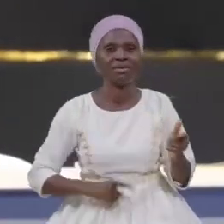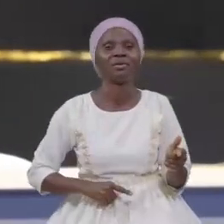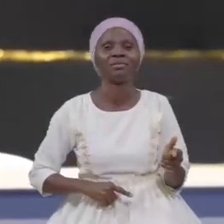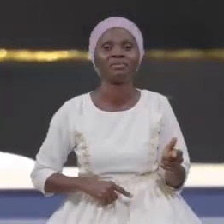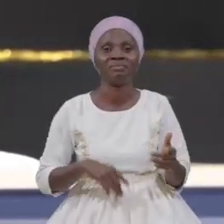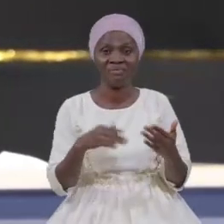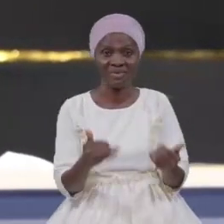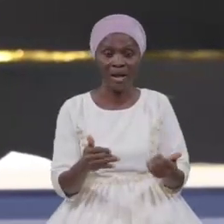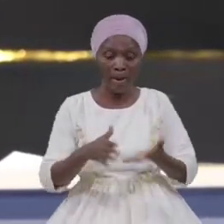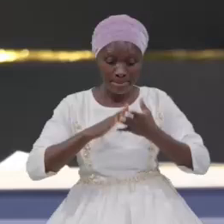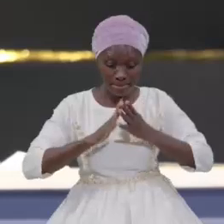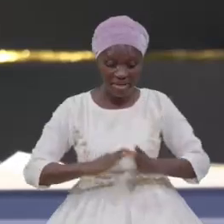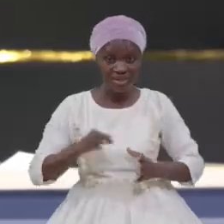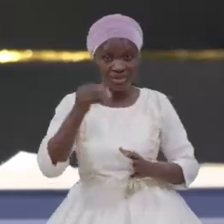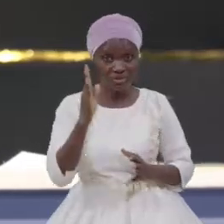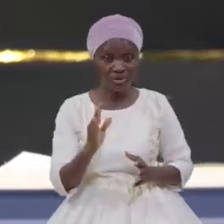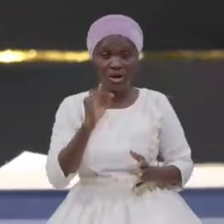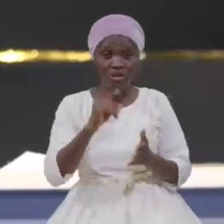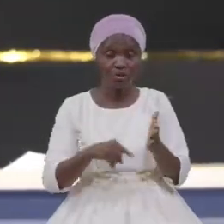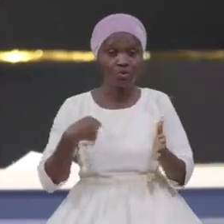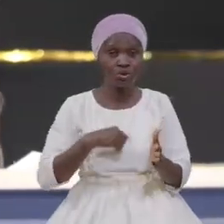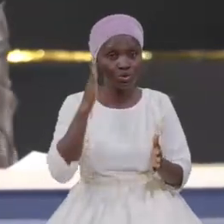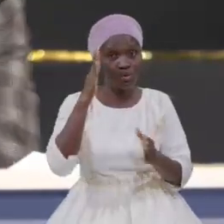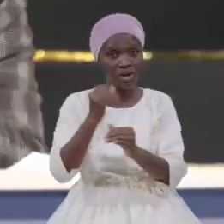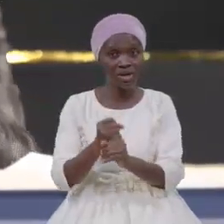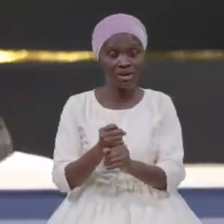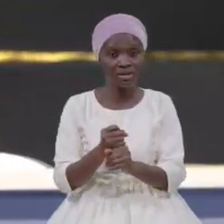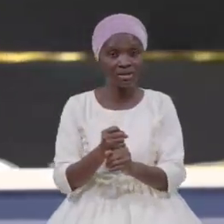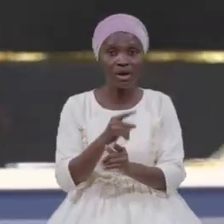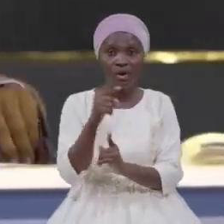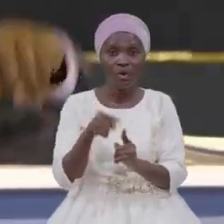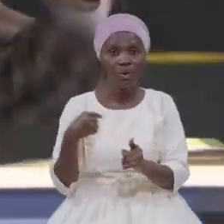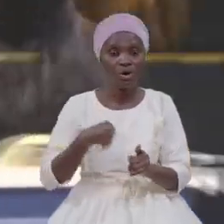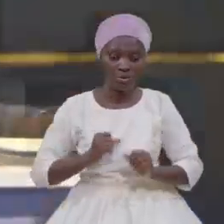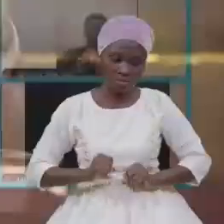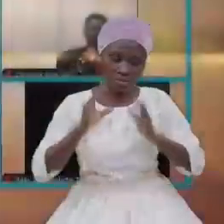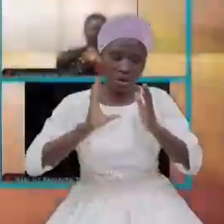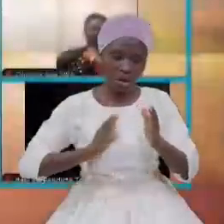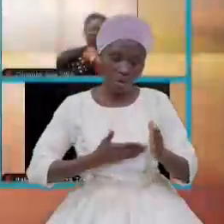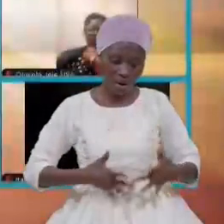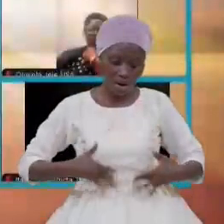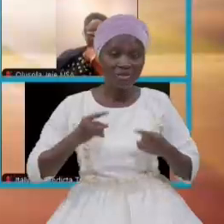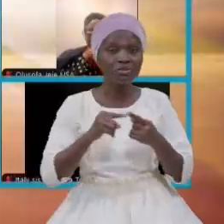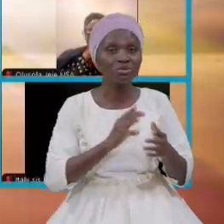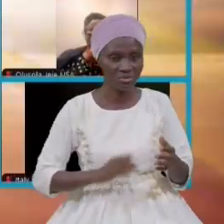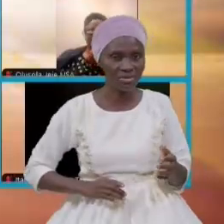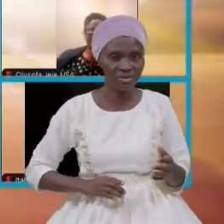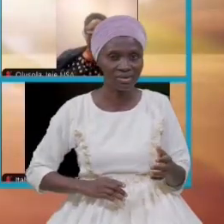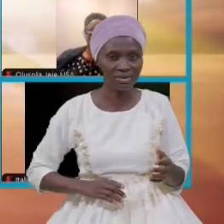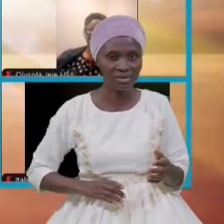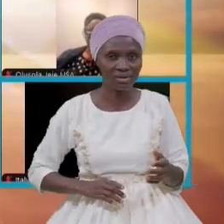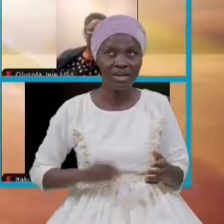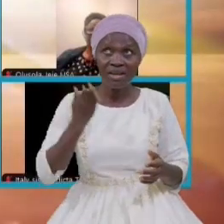we get when we give our lives to Christ. There is the God of